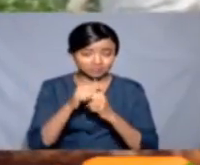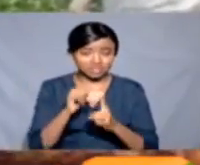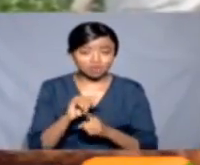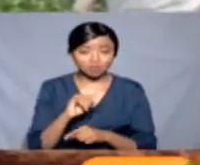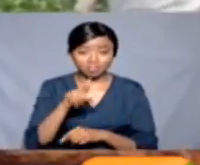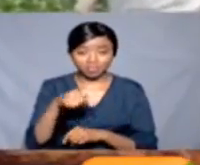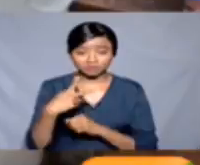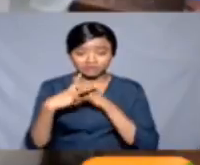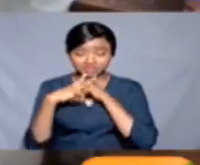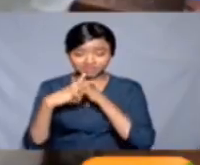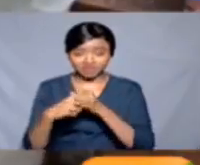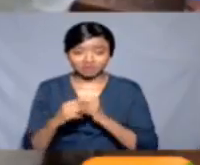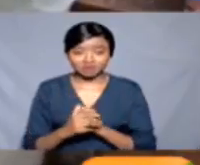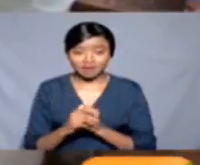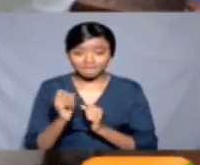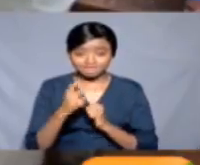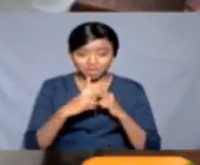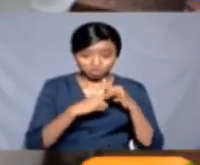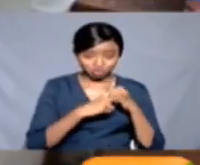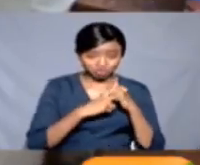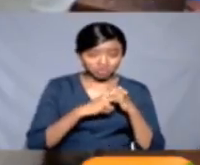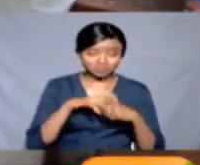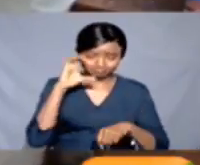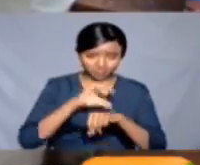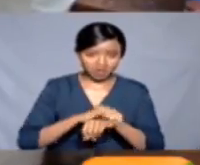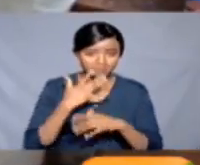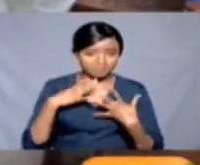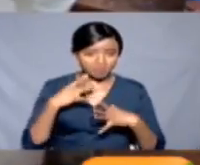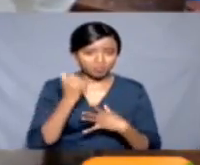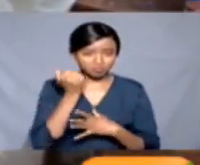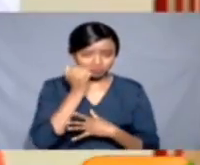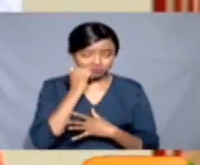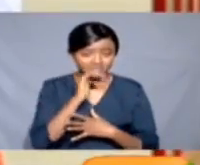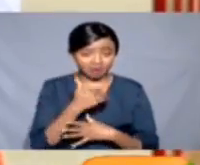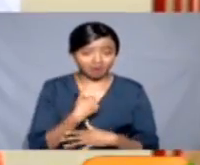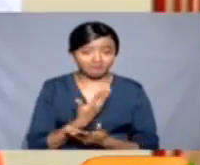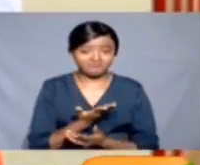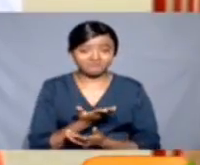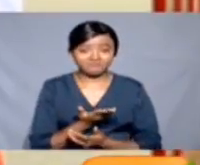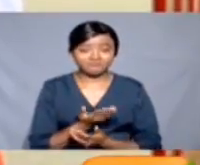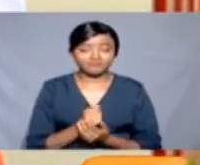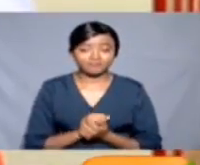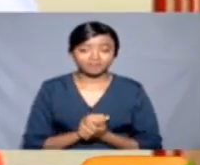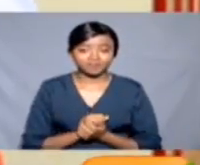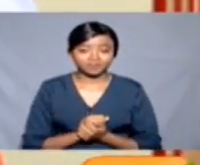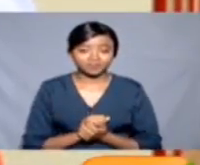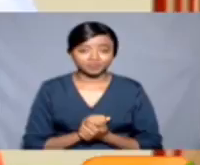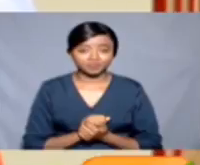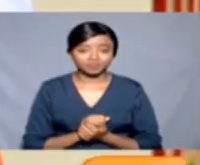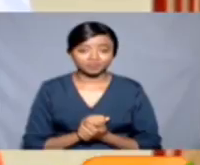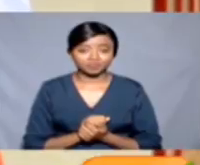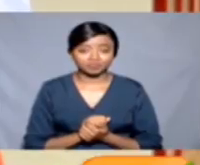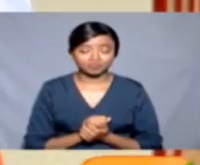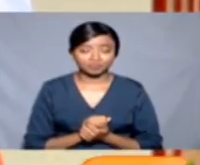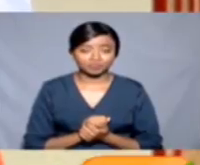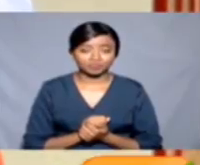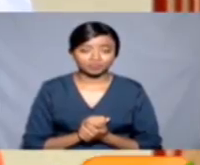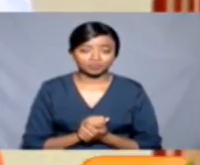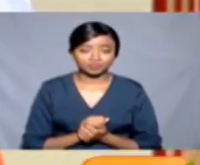In July, 80 to 100 were diagnosed with the disease each week. The mortality rate like for this outbreak